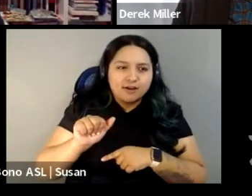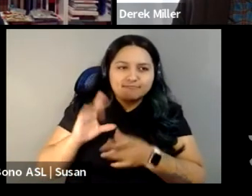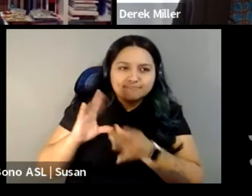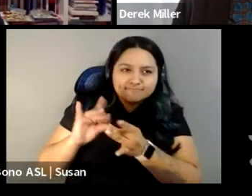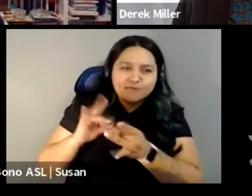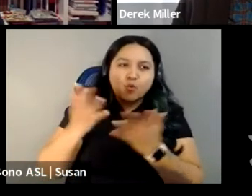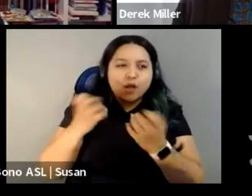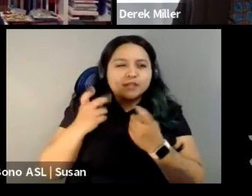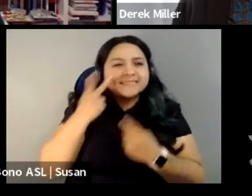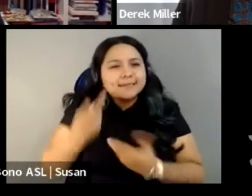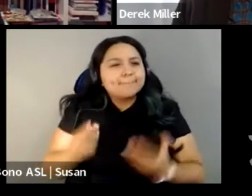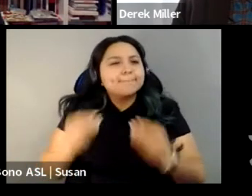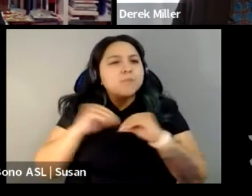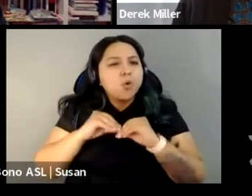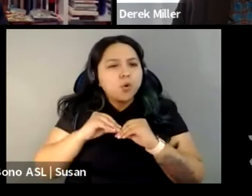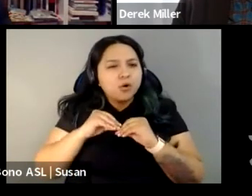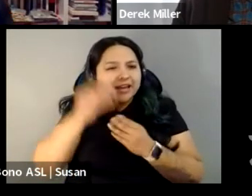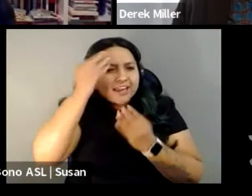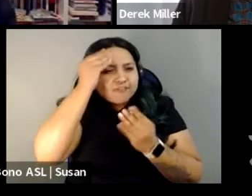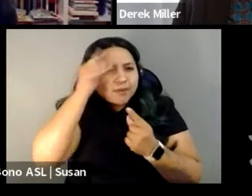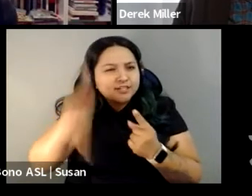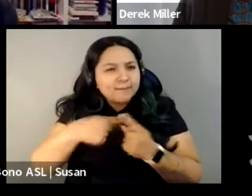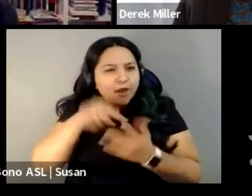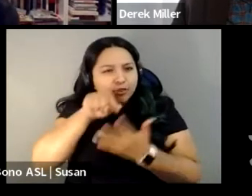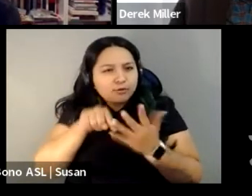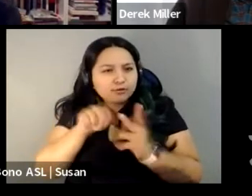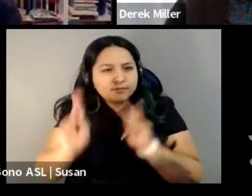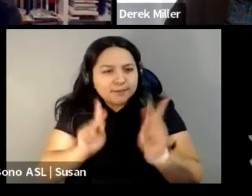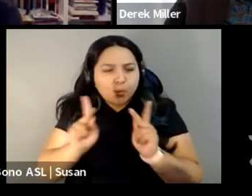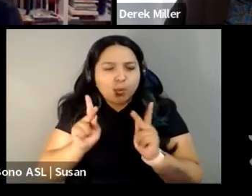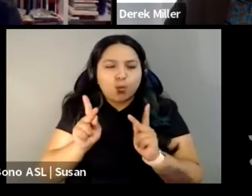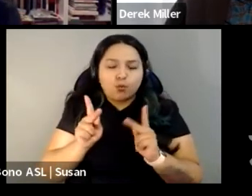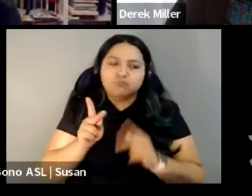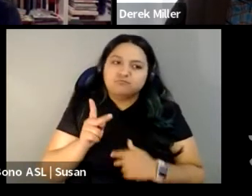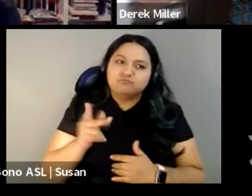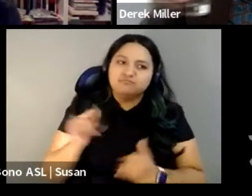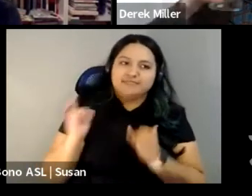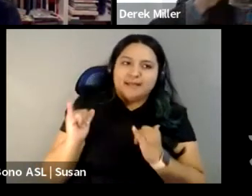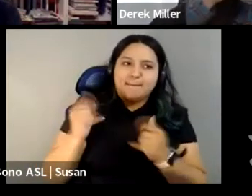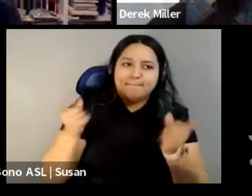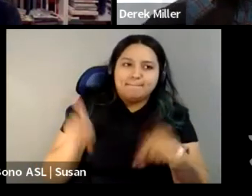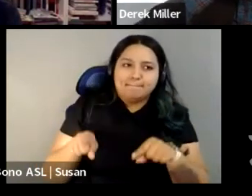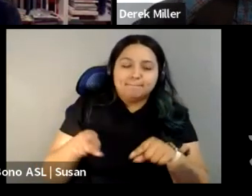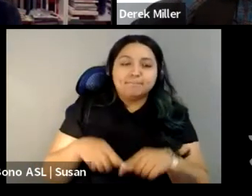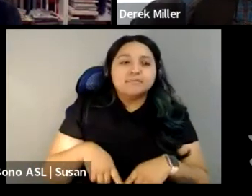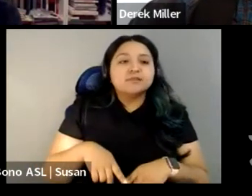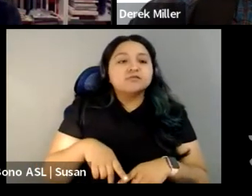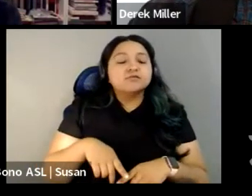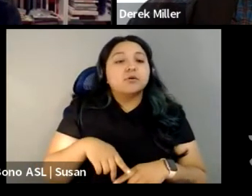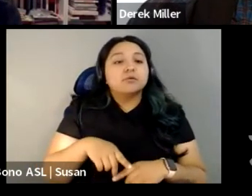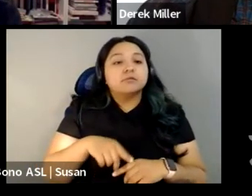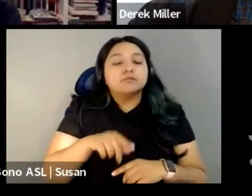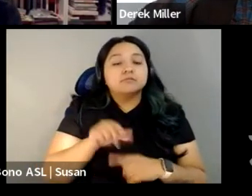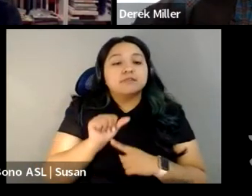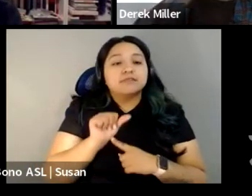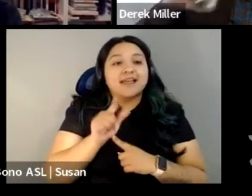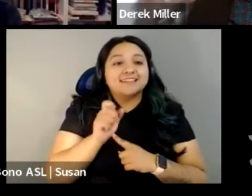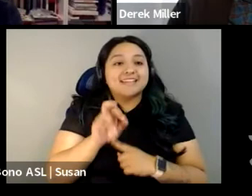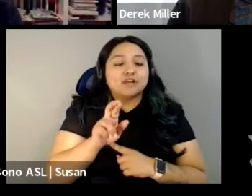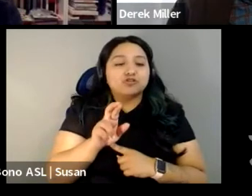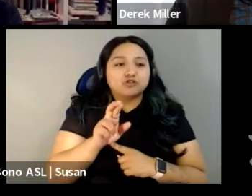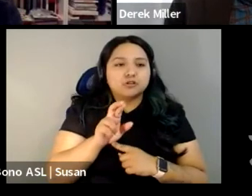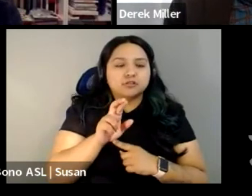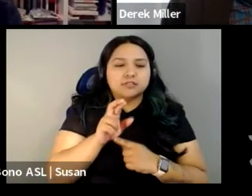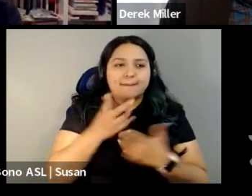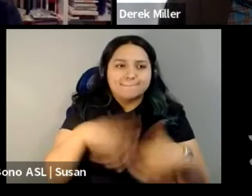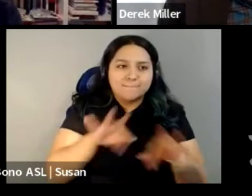this aspect of the industry. As Brent writes, quote, as the broker is a central character determining taste, their influence goes